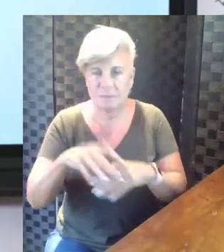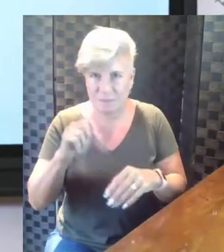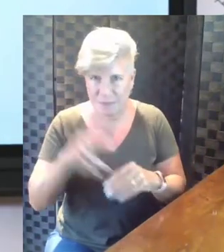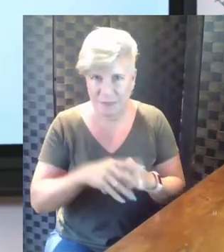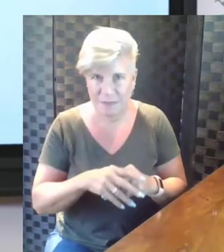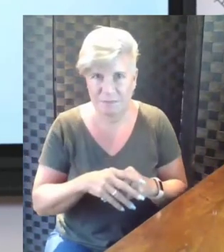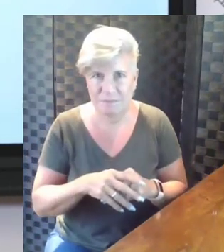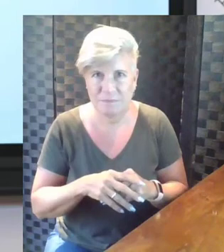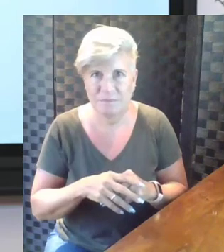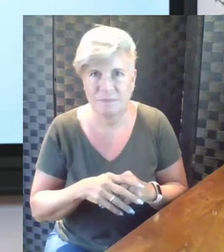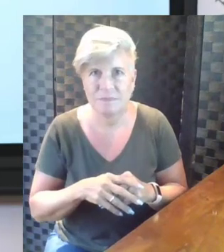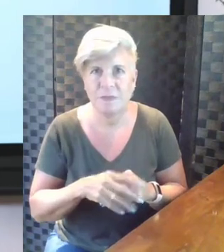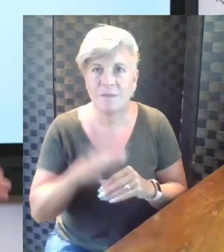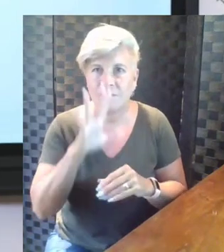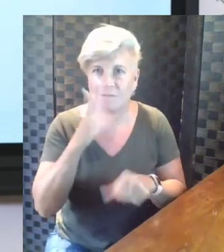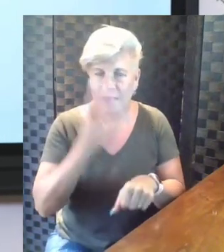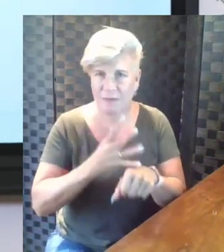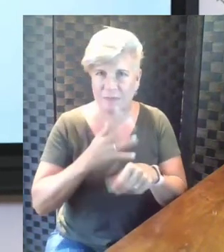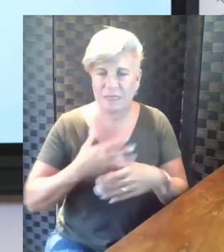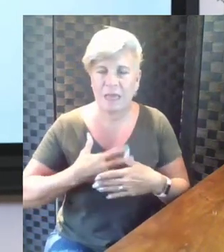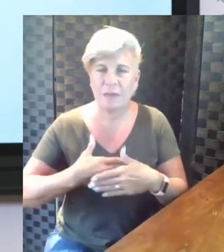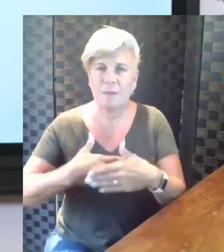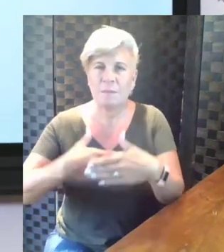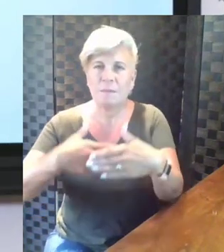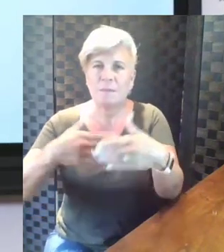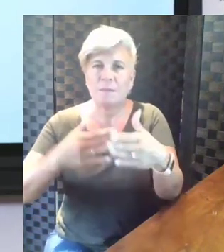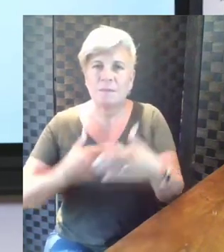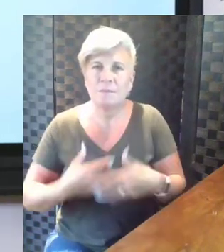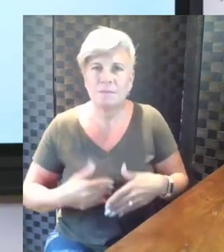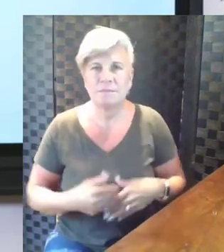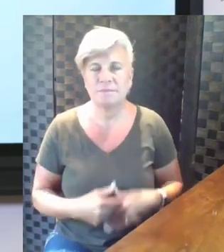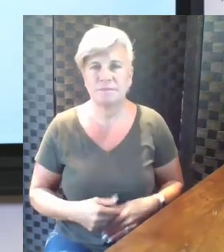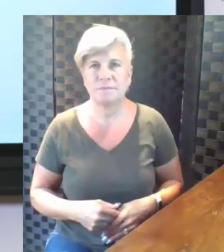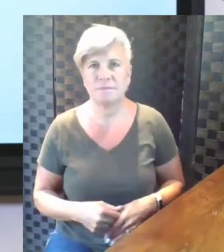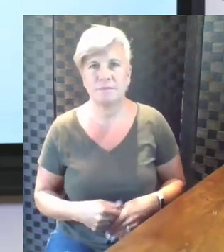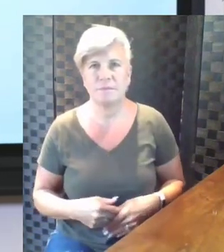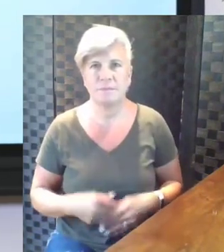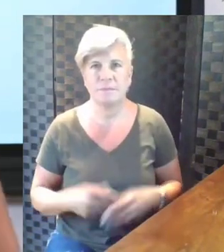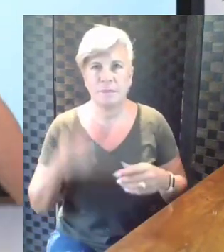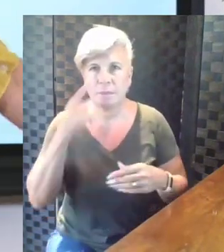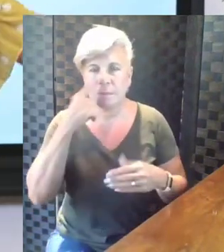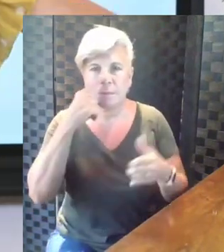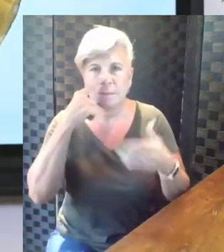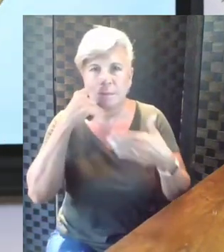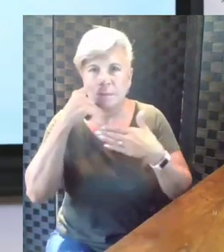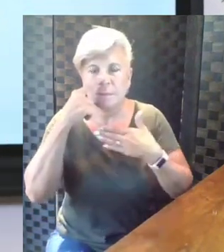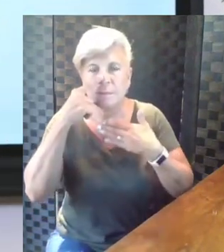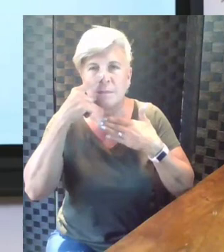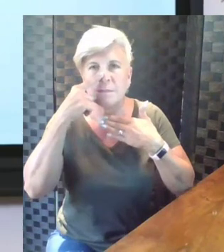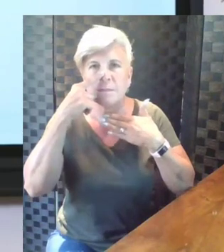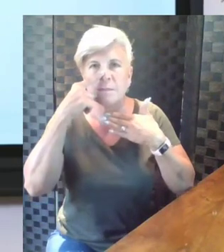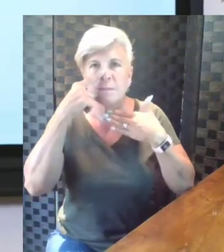Okay, so let's do 5 of those today to really calm down and get focused. So here we go.